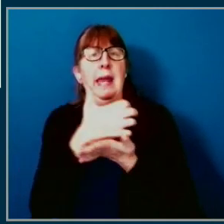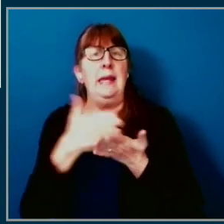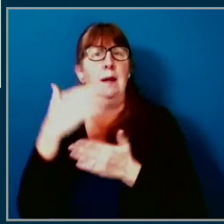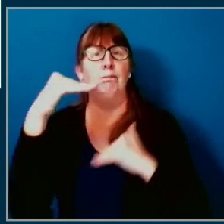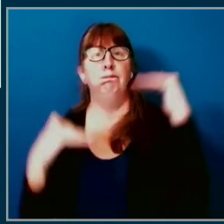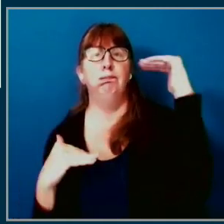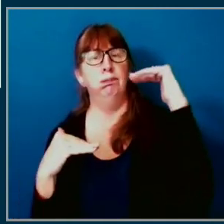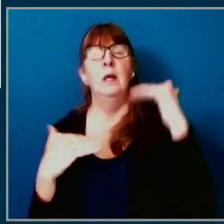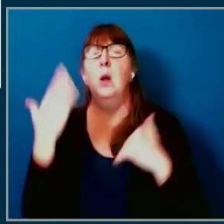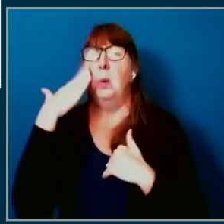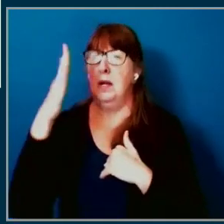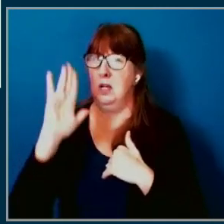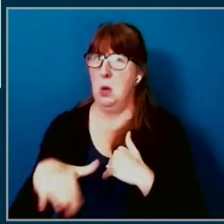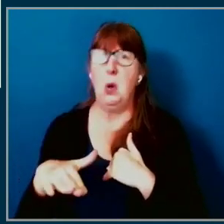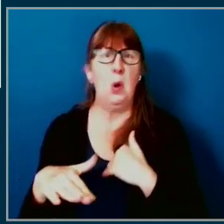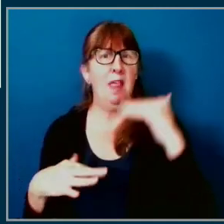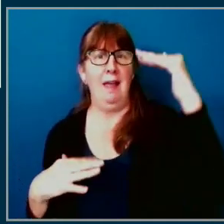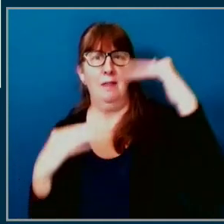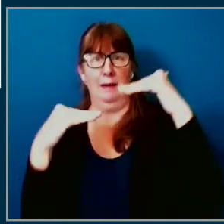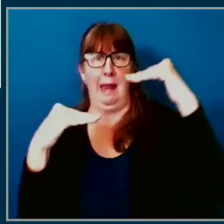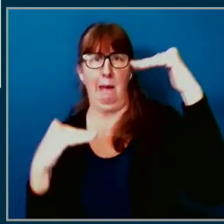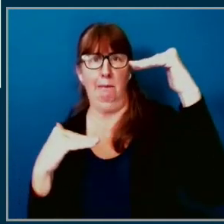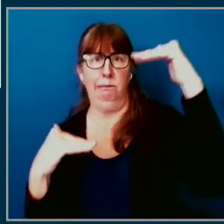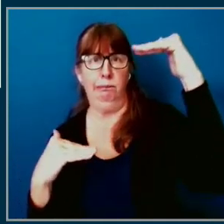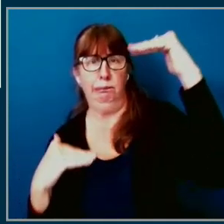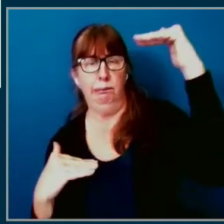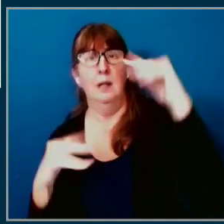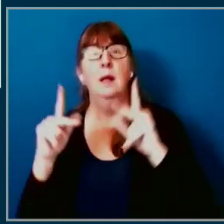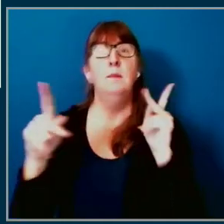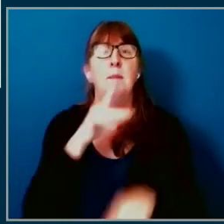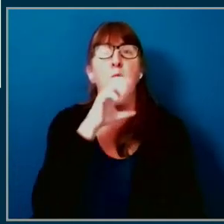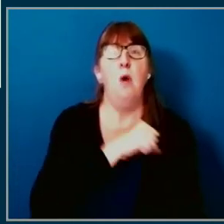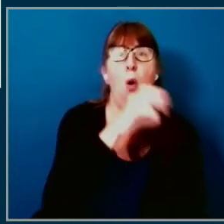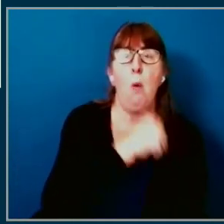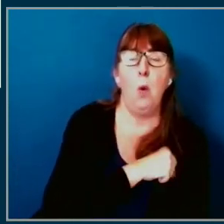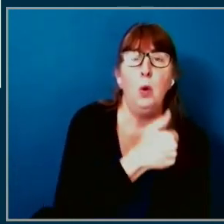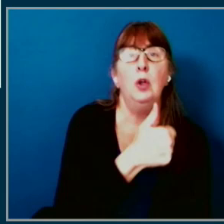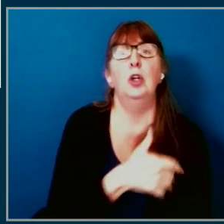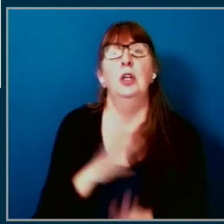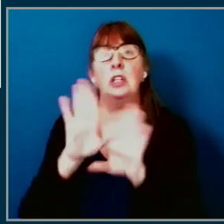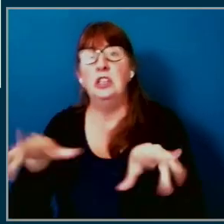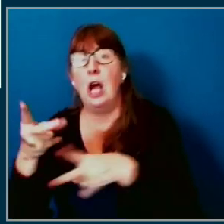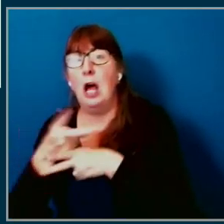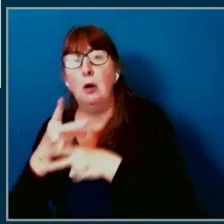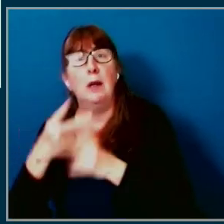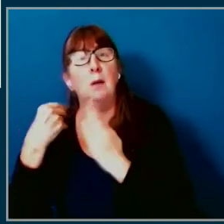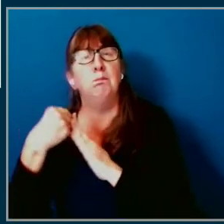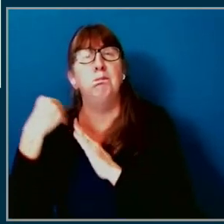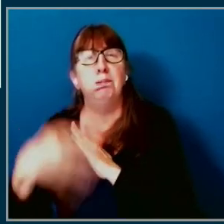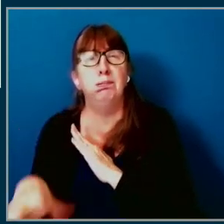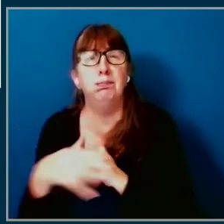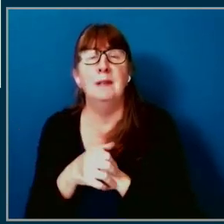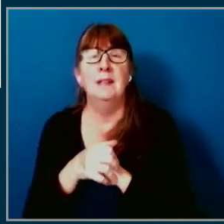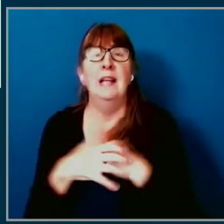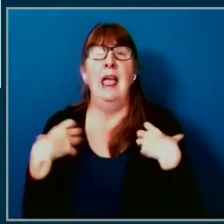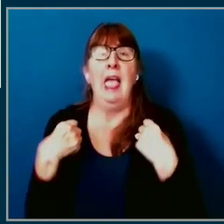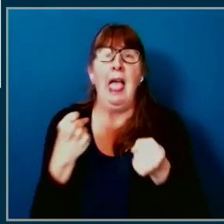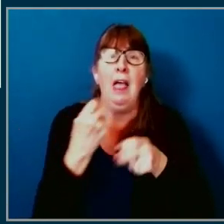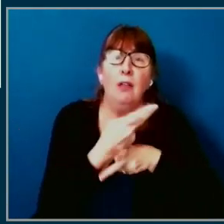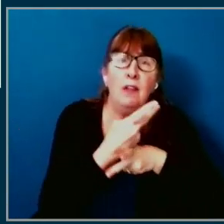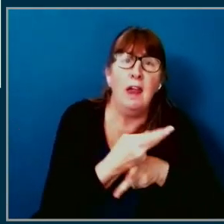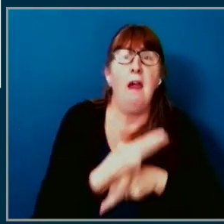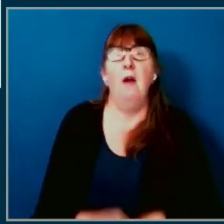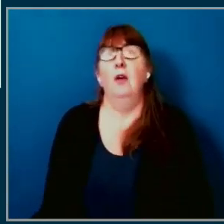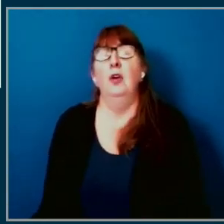is that it's a growing gap. Elder and childcare is unaffordable. The cost for everything from healthcare to rent to food